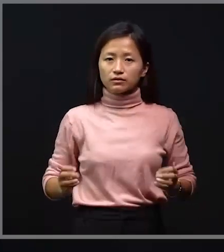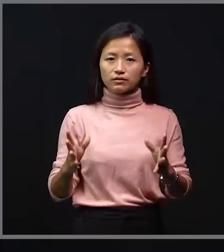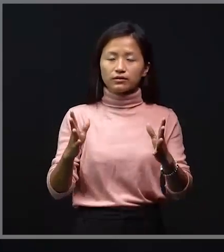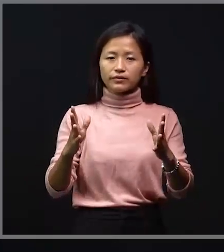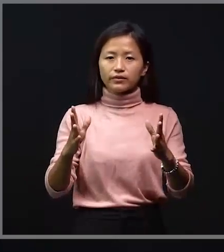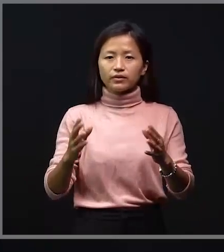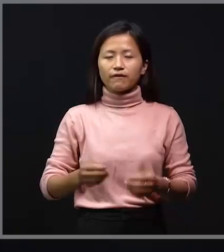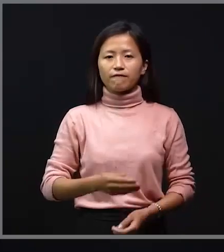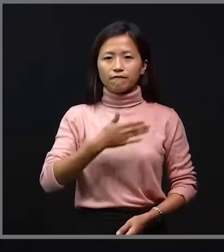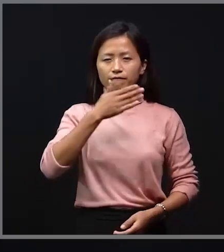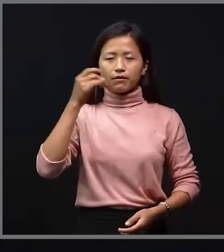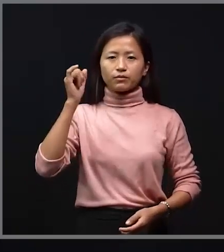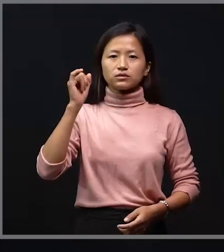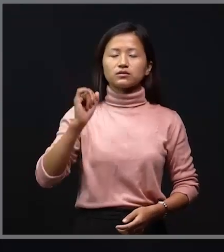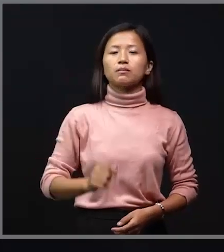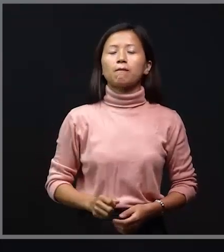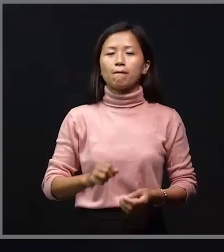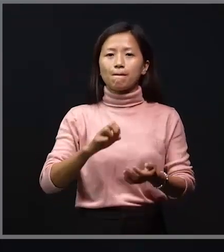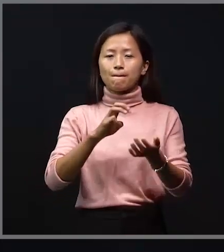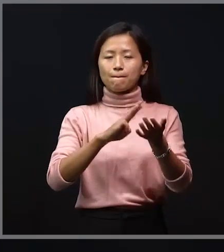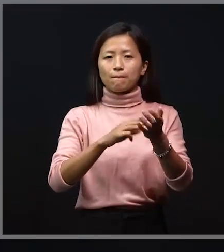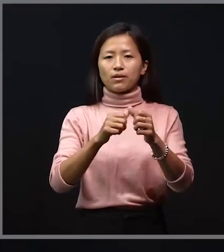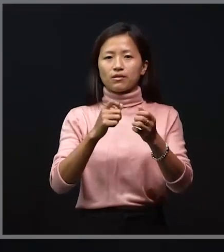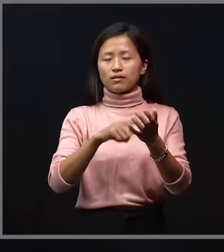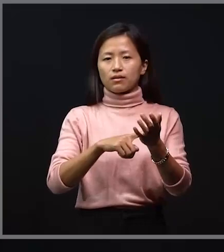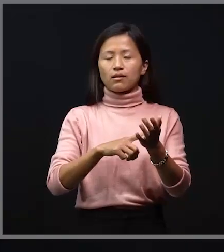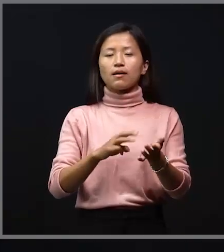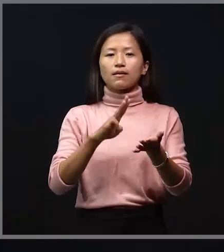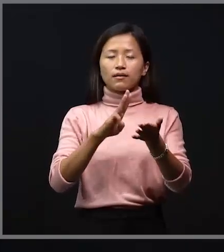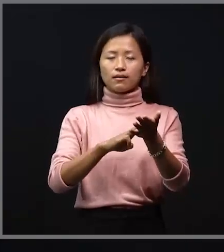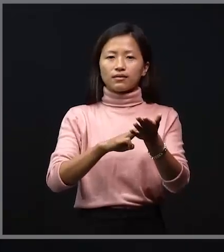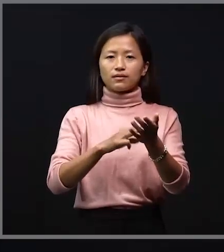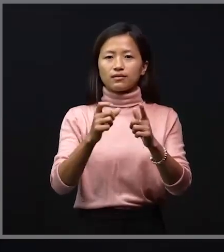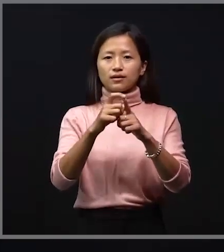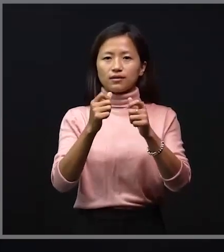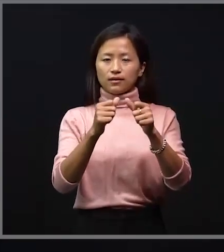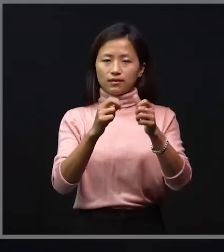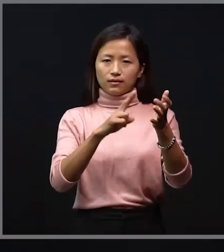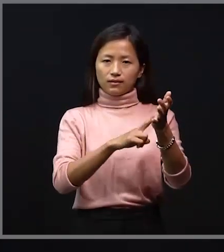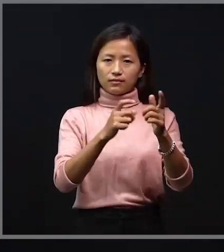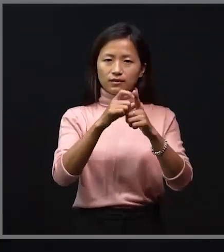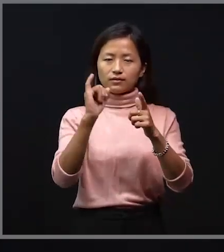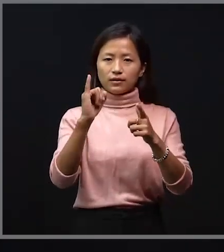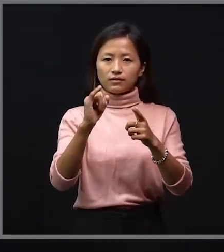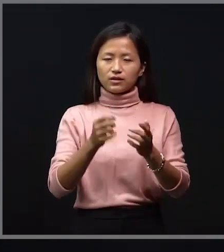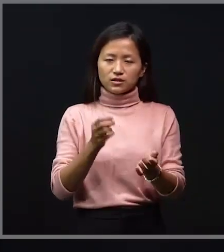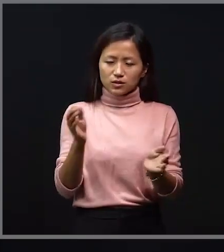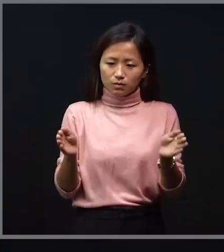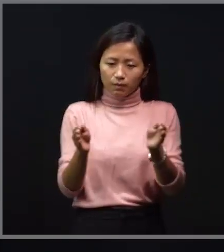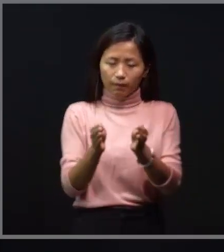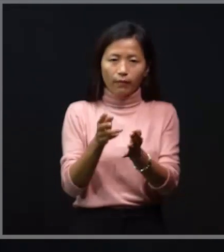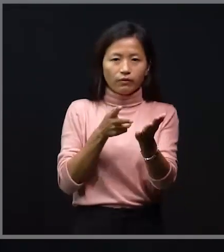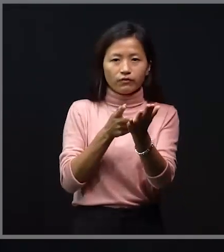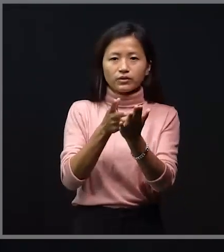his famous march, which is called as the Dandi March. Okay, Dandi, that is the name of a small village